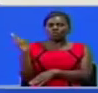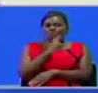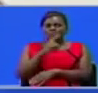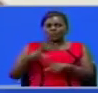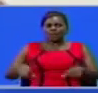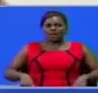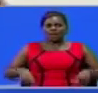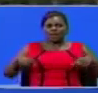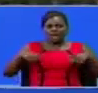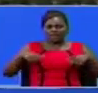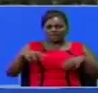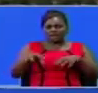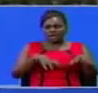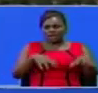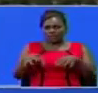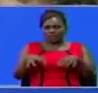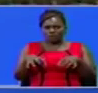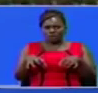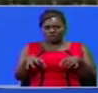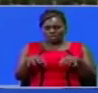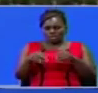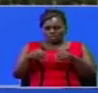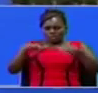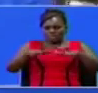the lives of sea mammals. The beaches are clean